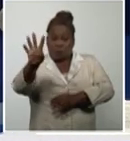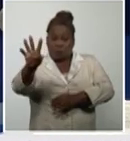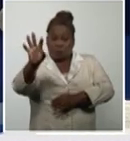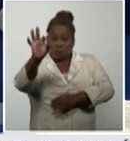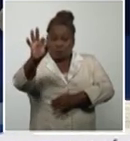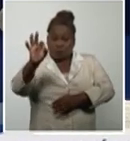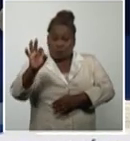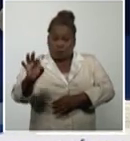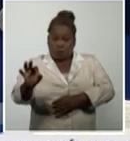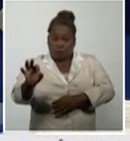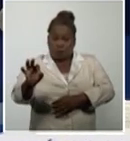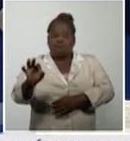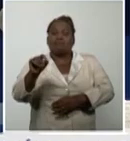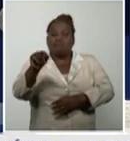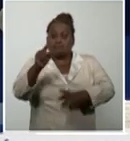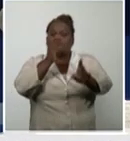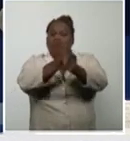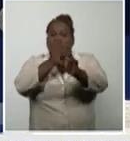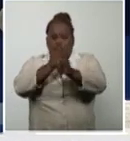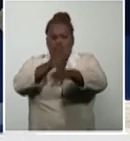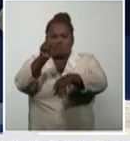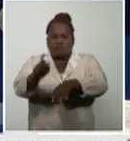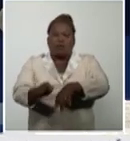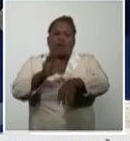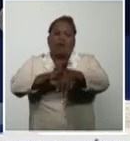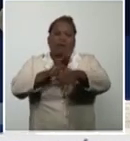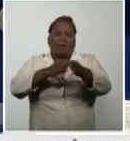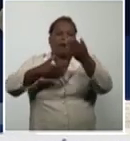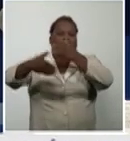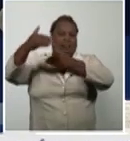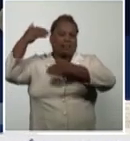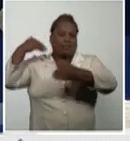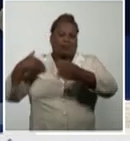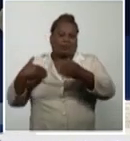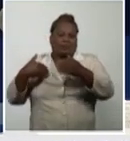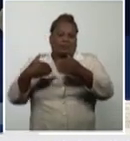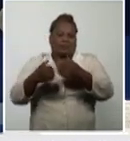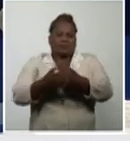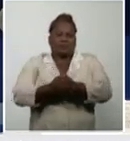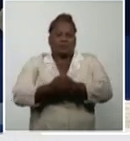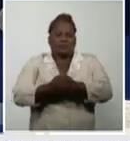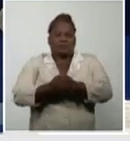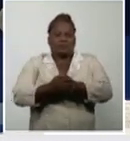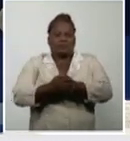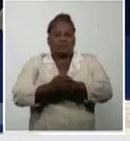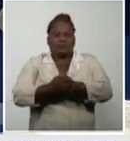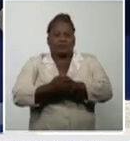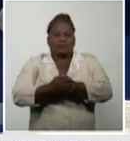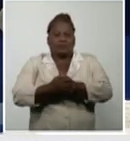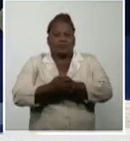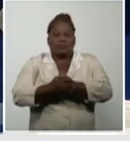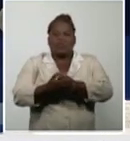1,690, 89.4%, have been contacts of previously confirmed cases.